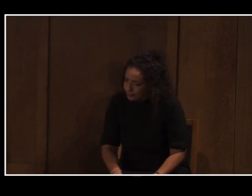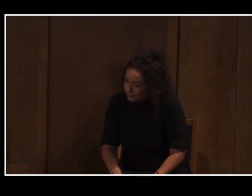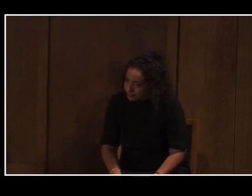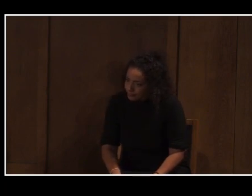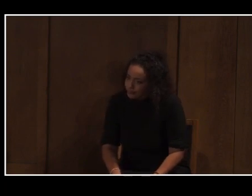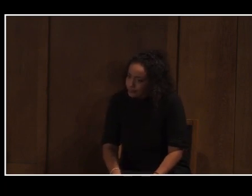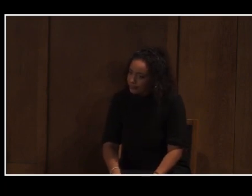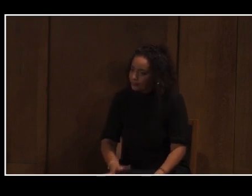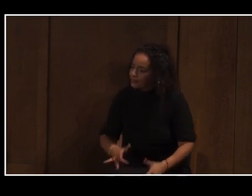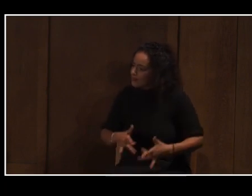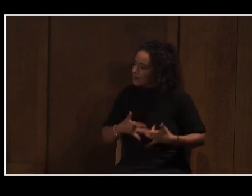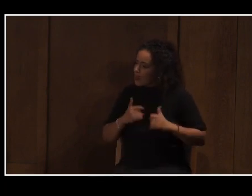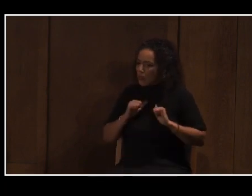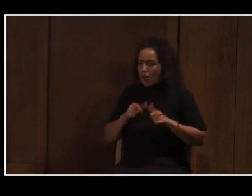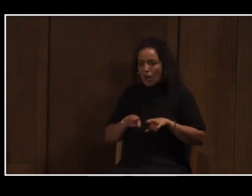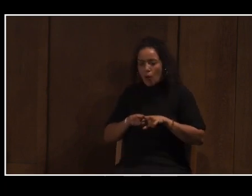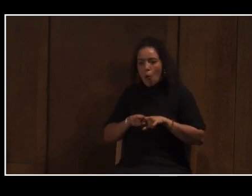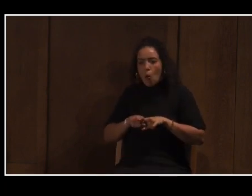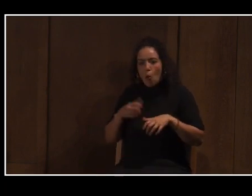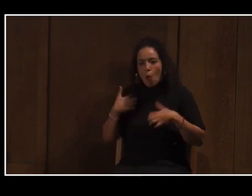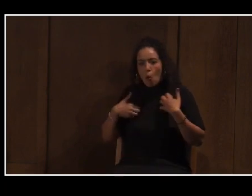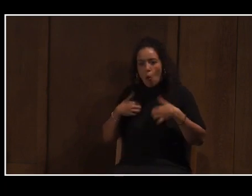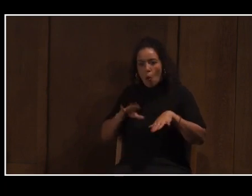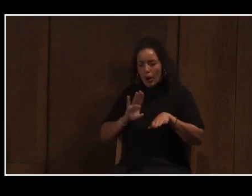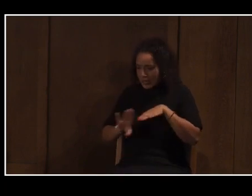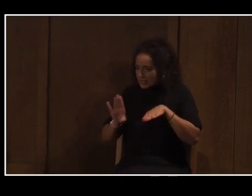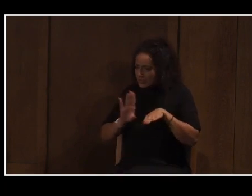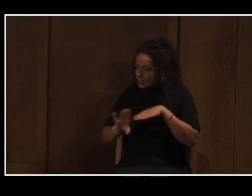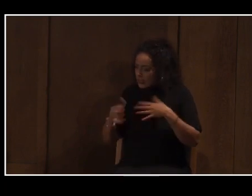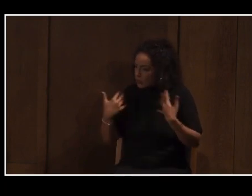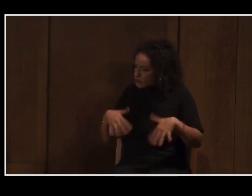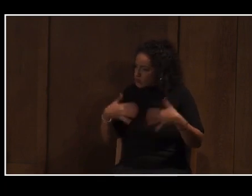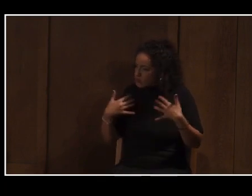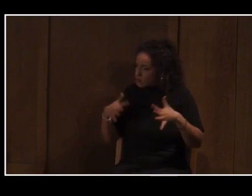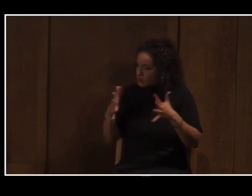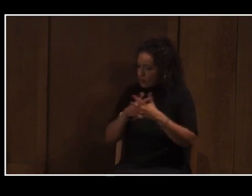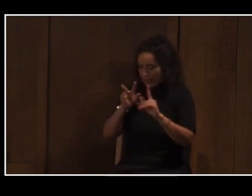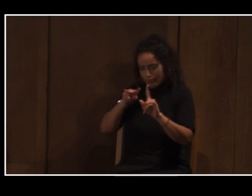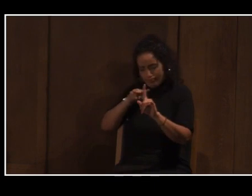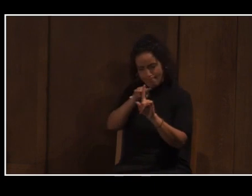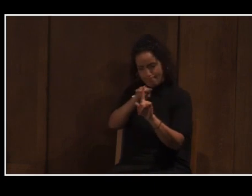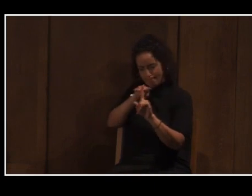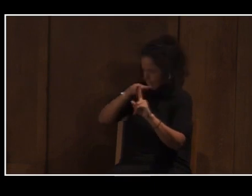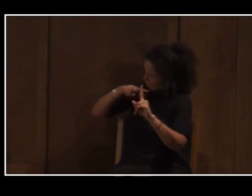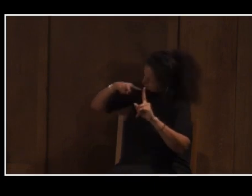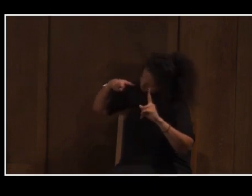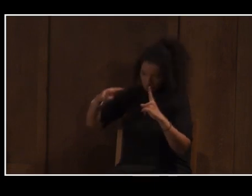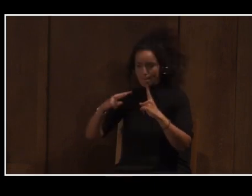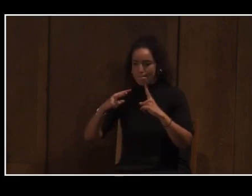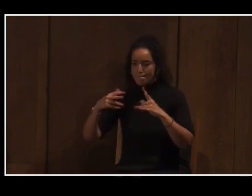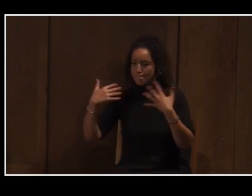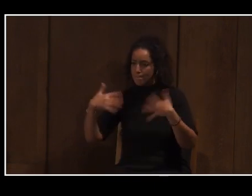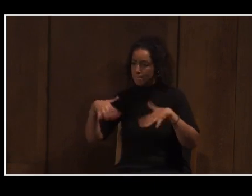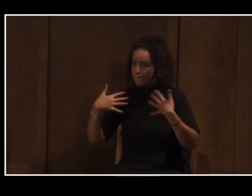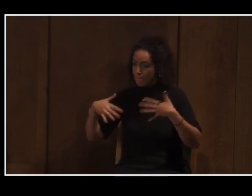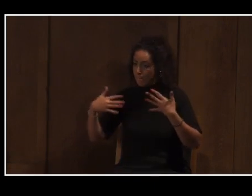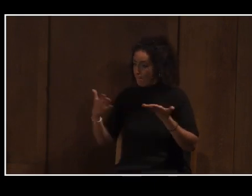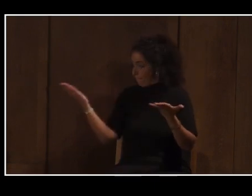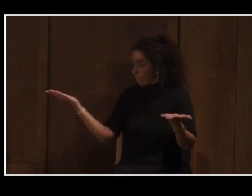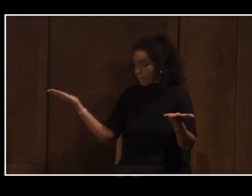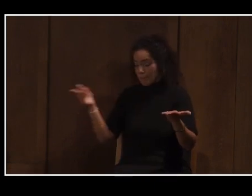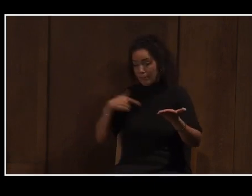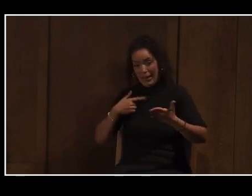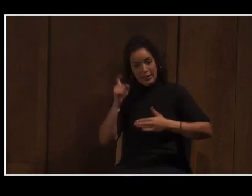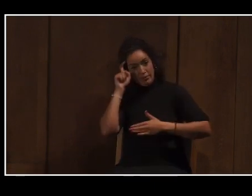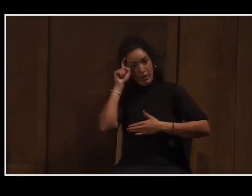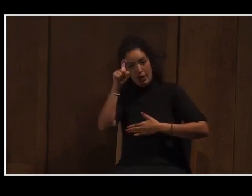a little bit of an exercise of putting your money where your mouth is, in a way. They're like, yeah, you're demanding change, here it is. come on